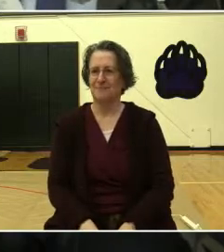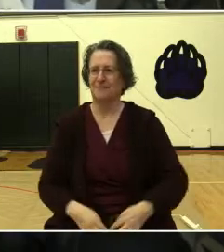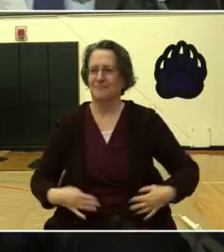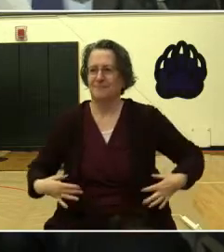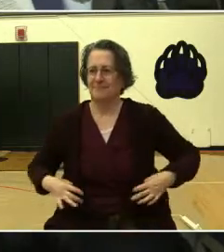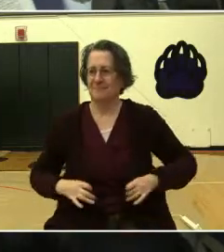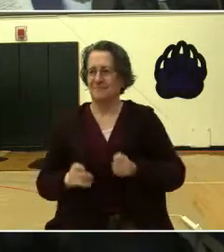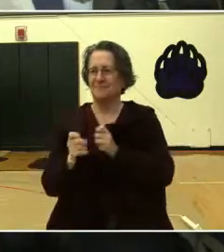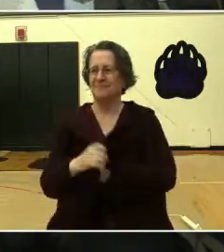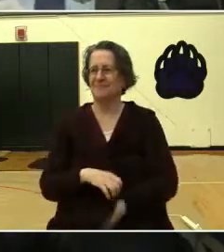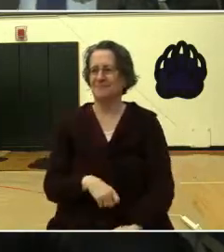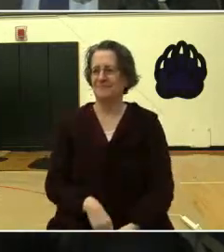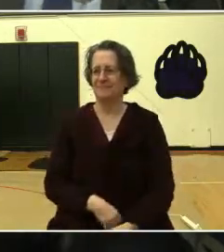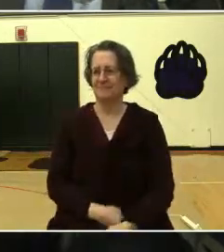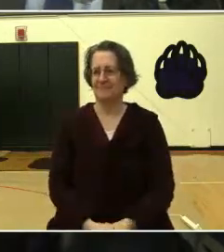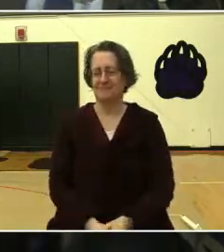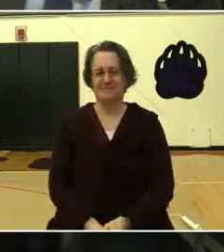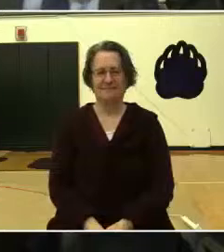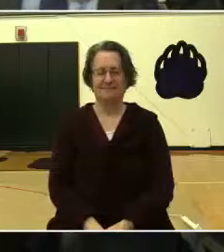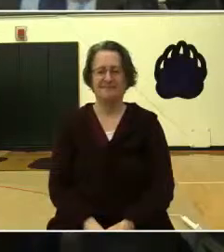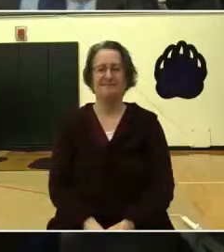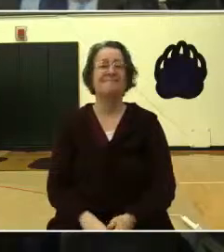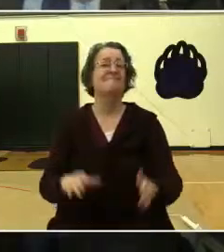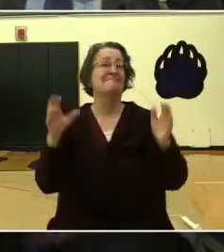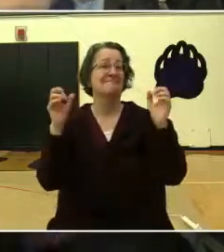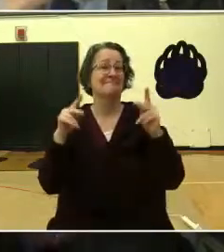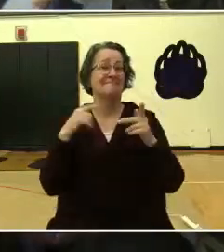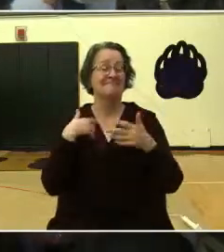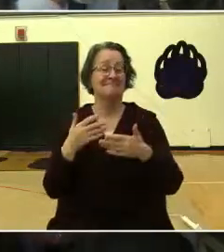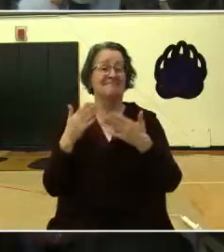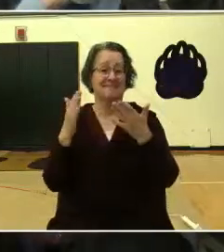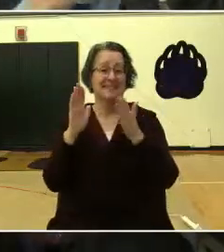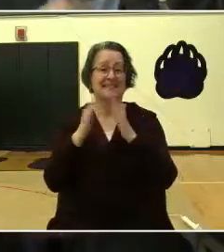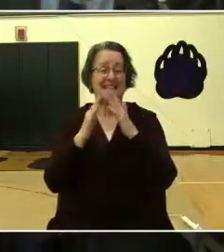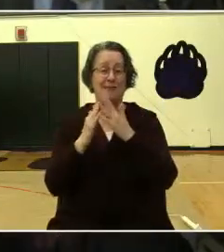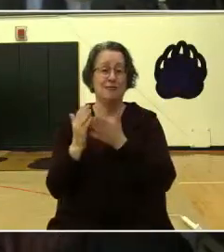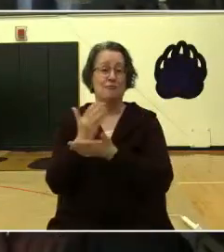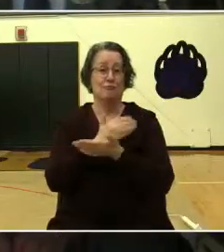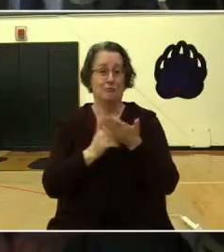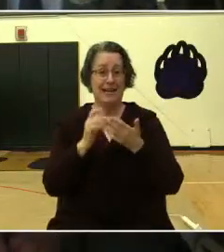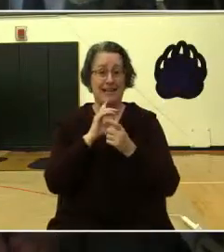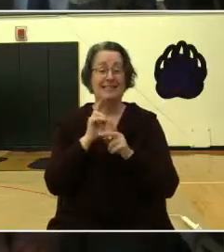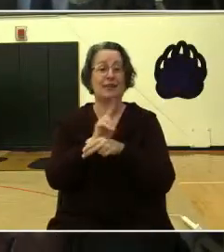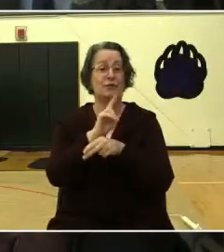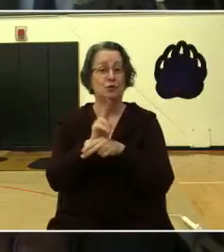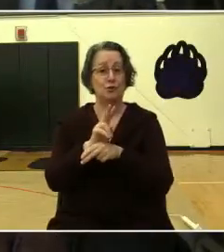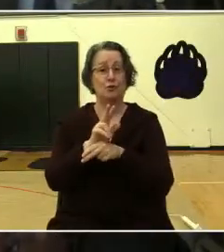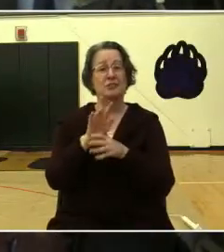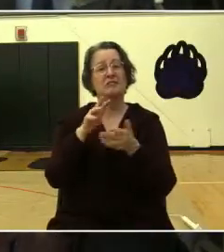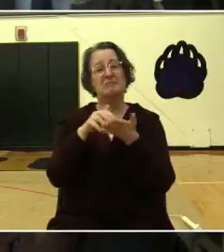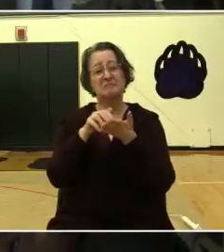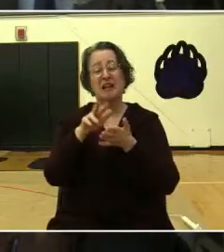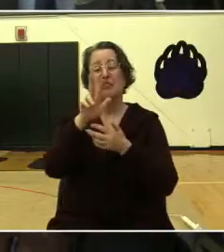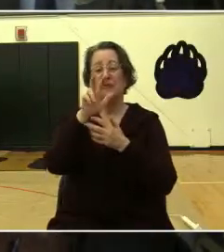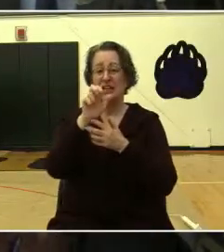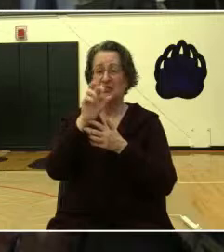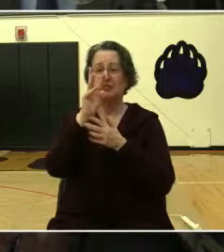quick okay um I move that the town raise in appropriate the sum of 3